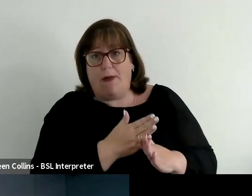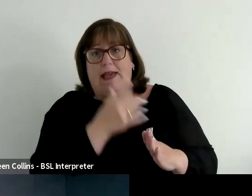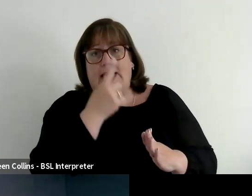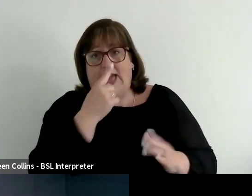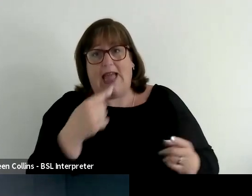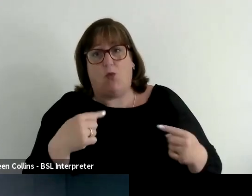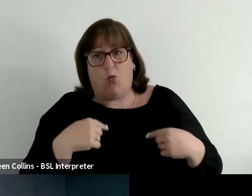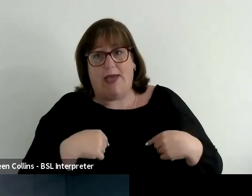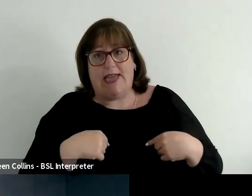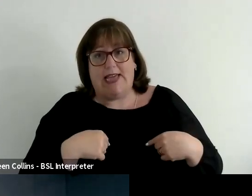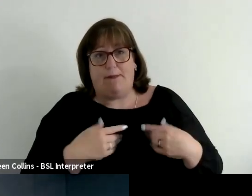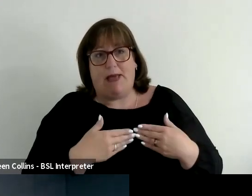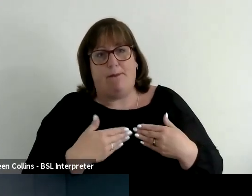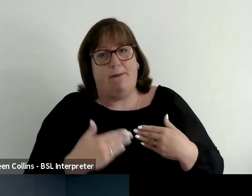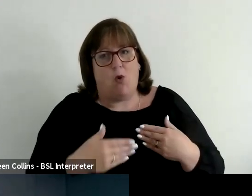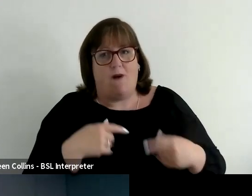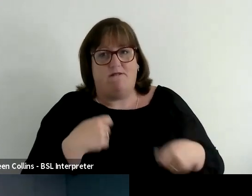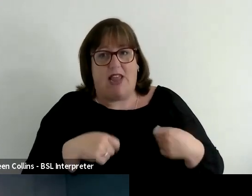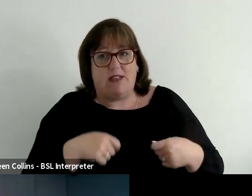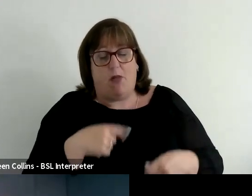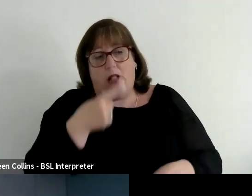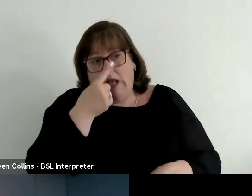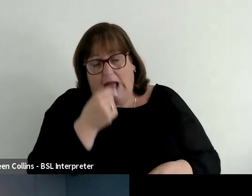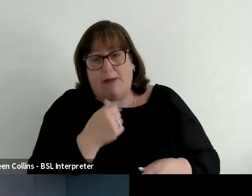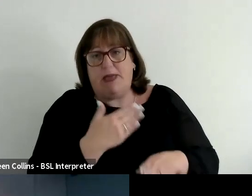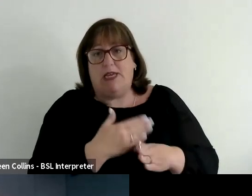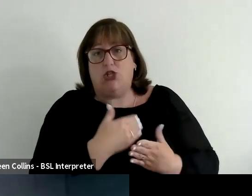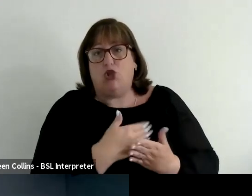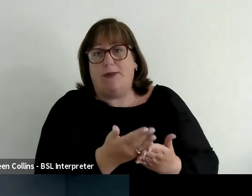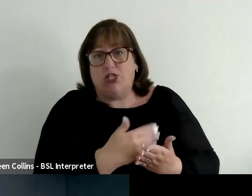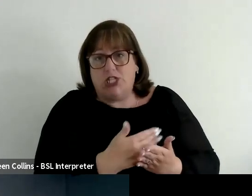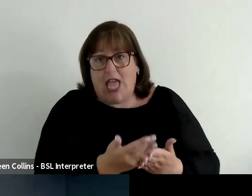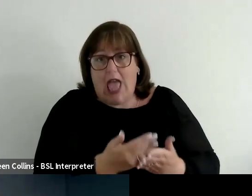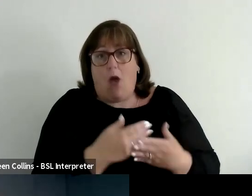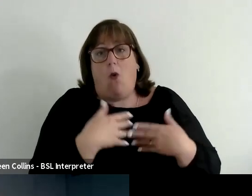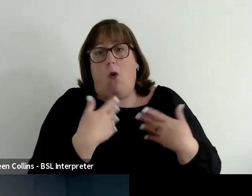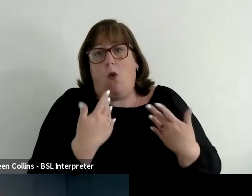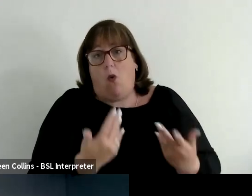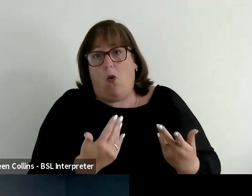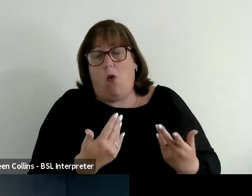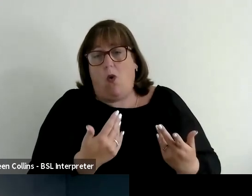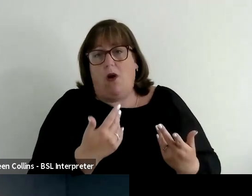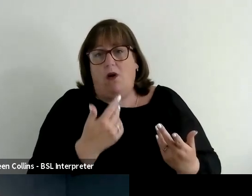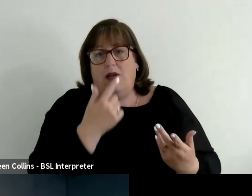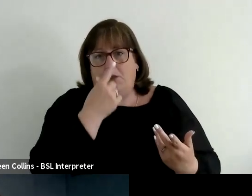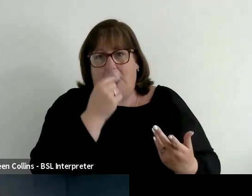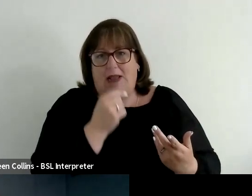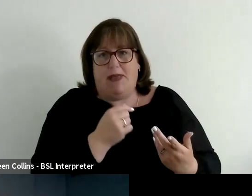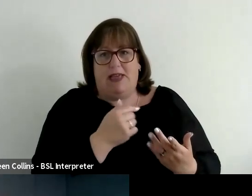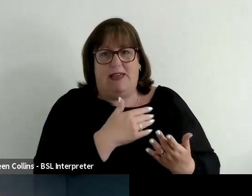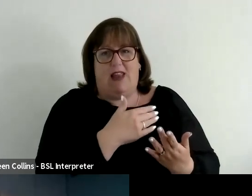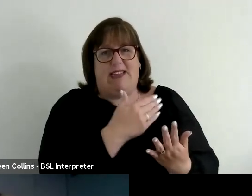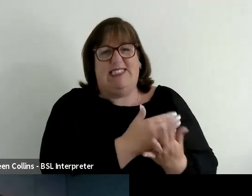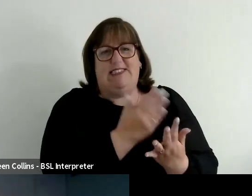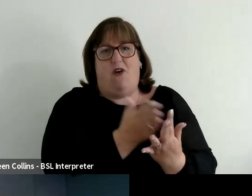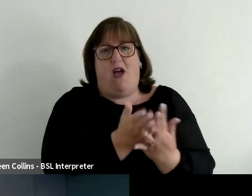way? Does it need to be a job share, or can it be done with carving up responsibilities, I